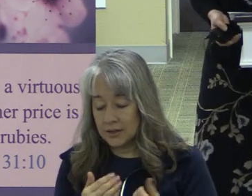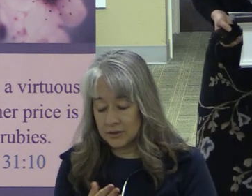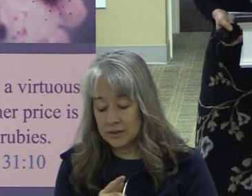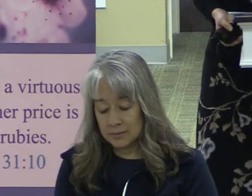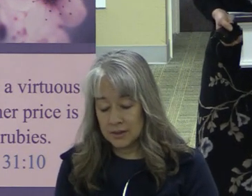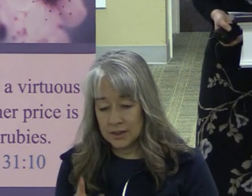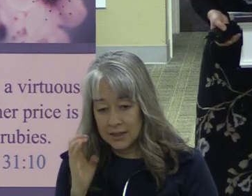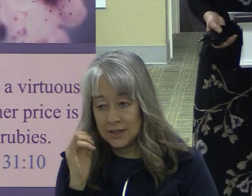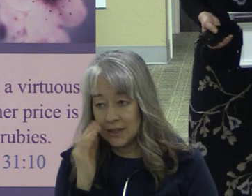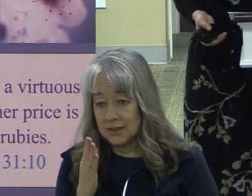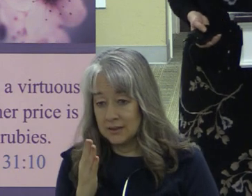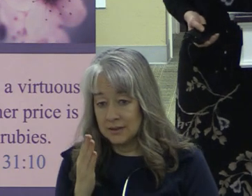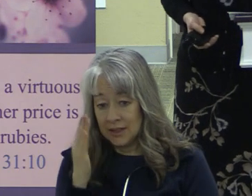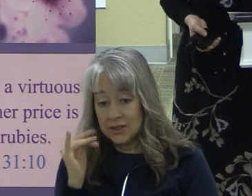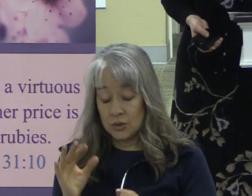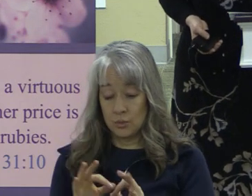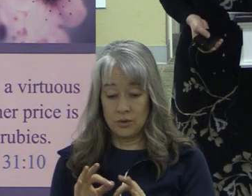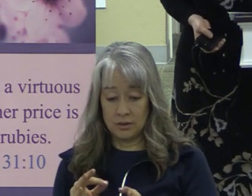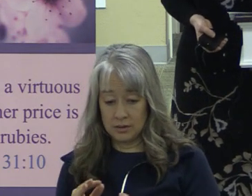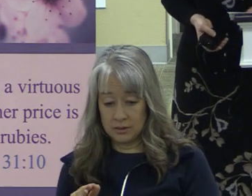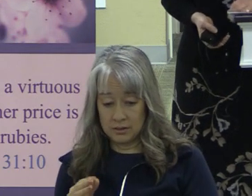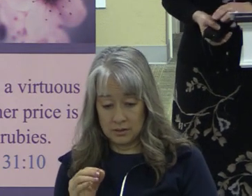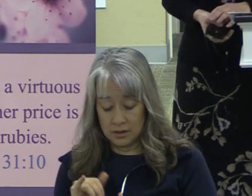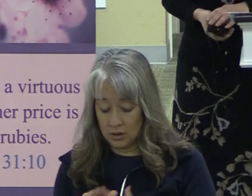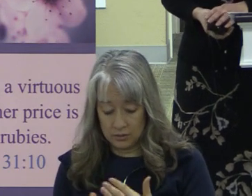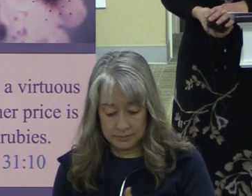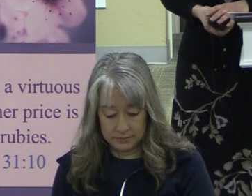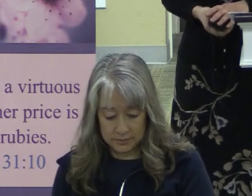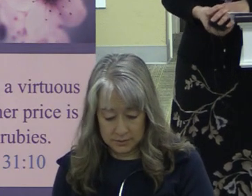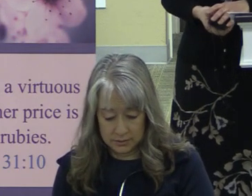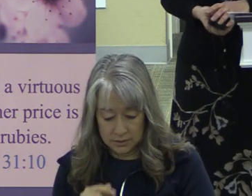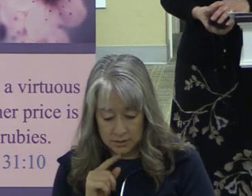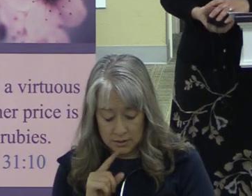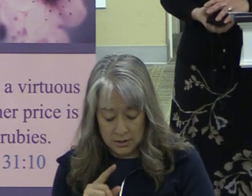but he is worth it all.